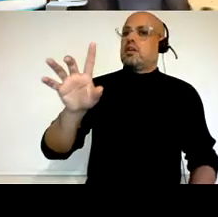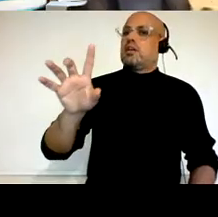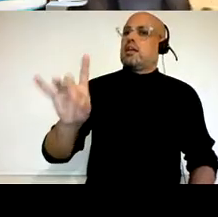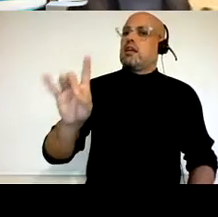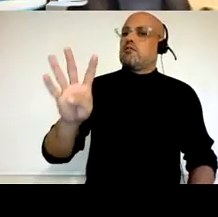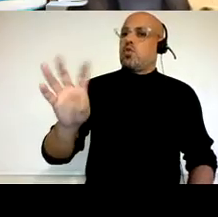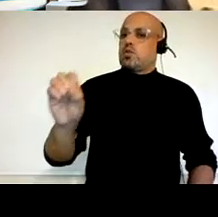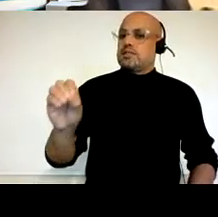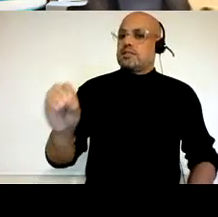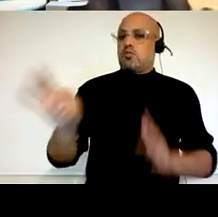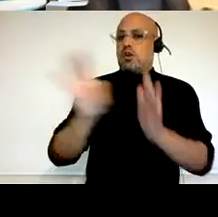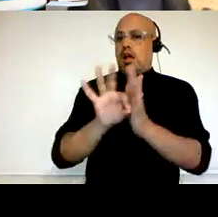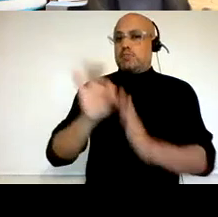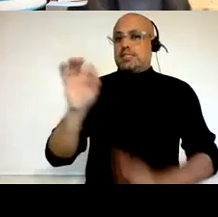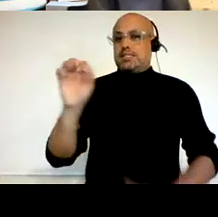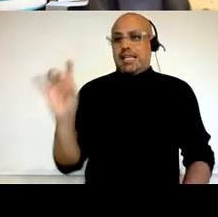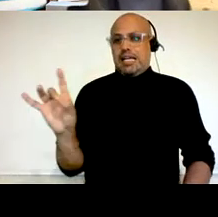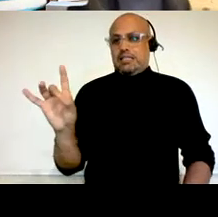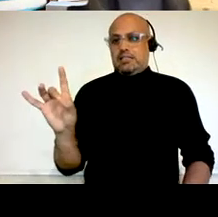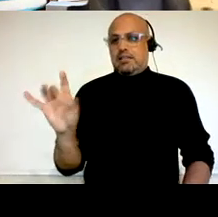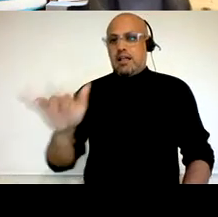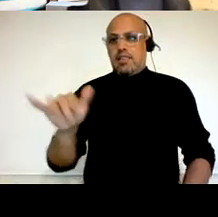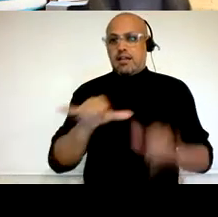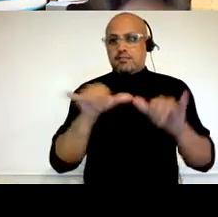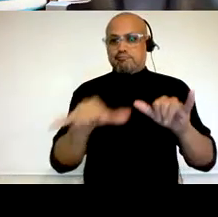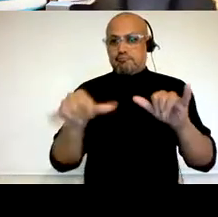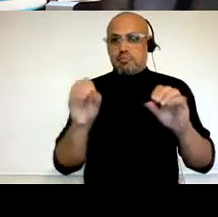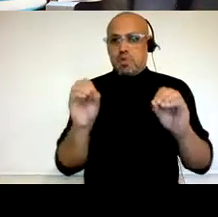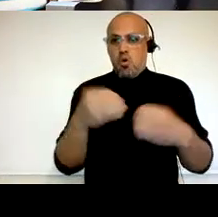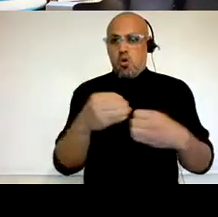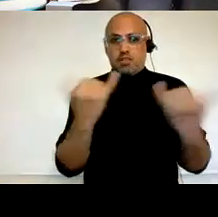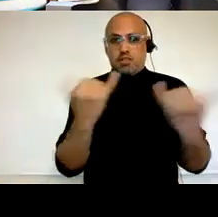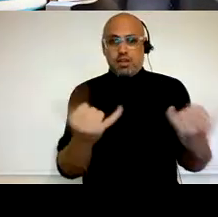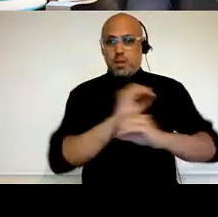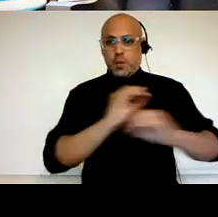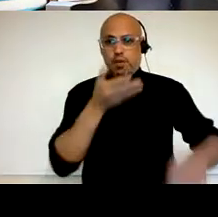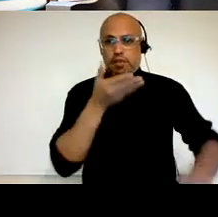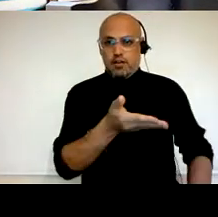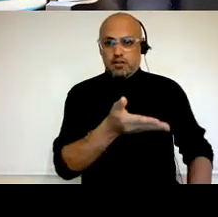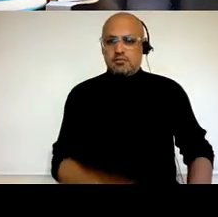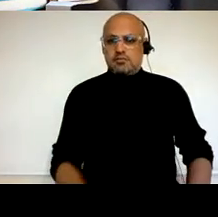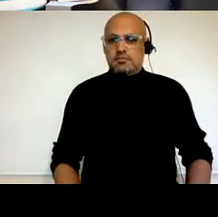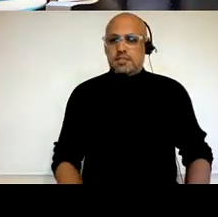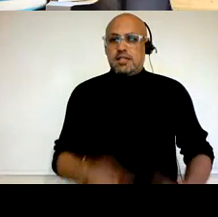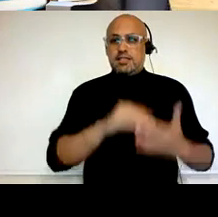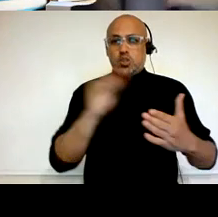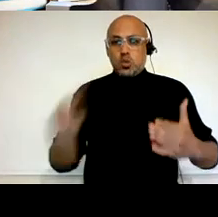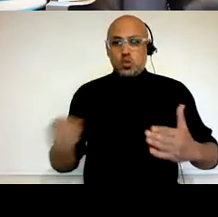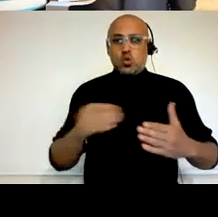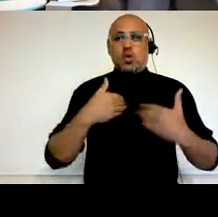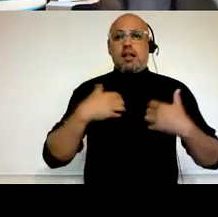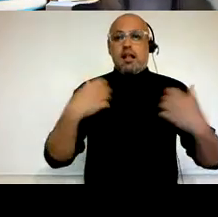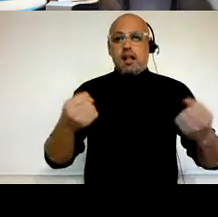213-241-3840, option 8. That is our standing office, and there's no one at that office. So Okay. they have to call our Student Health and Human